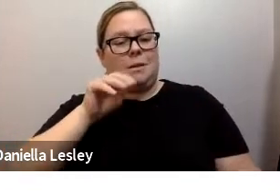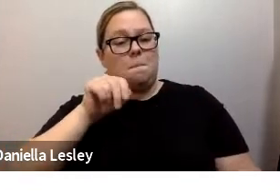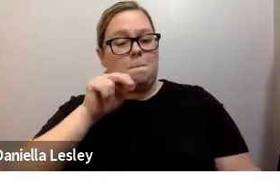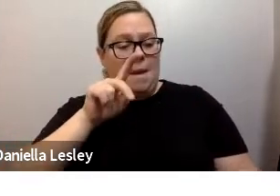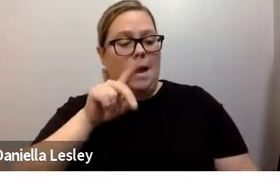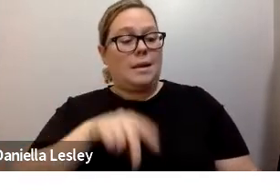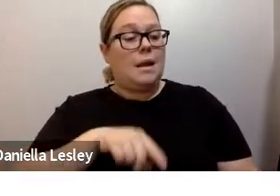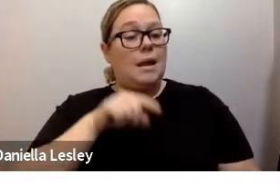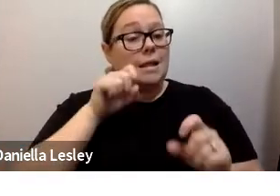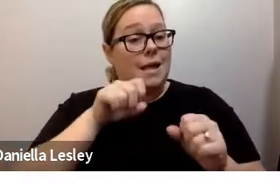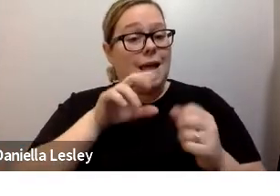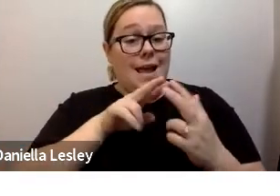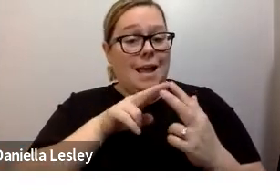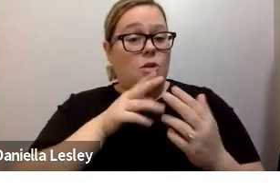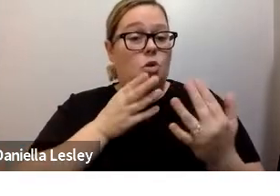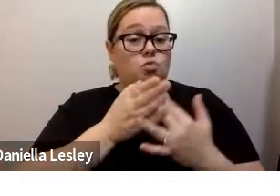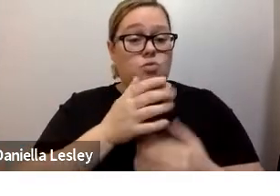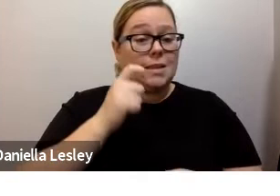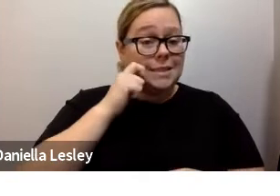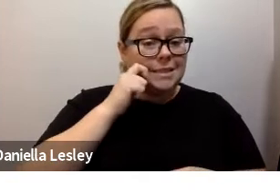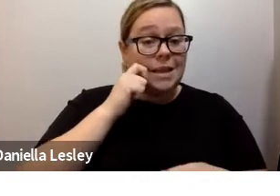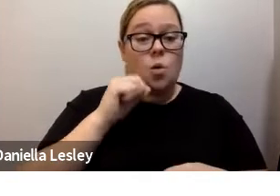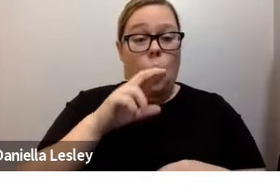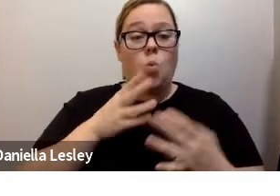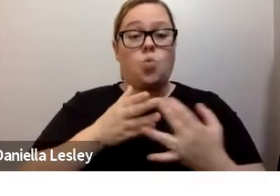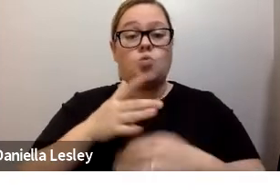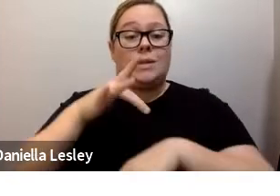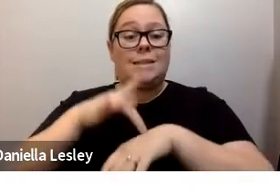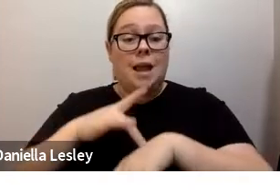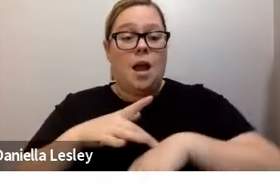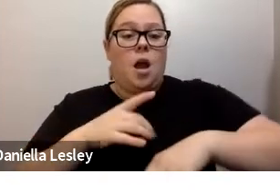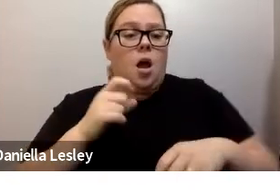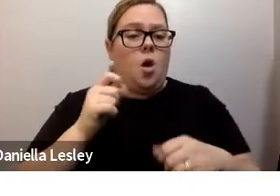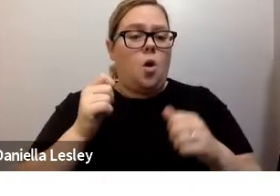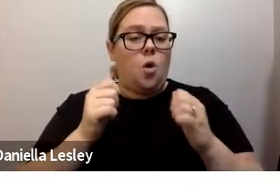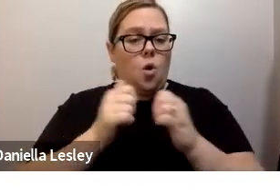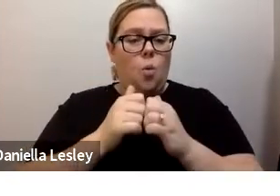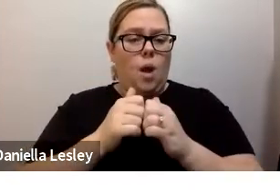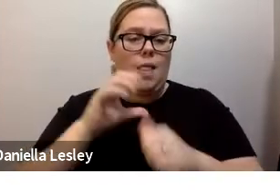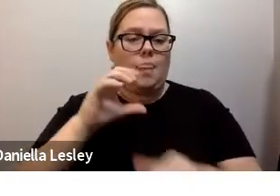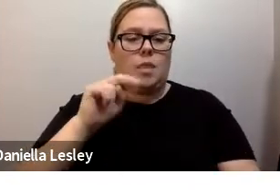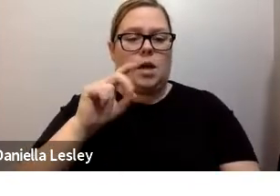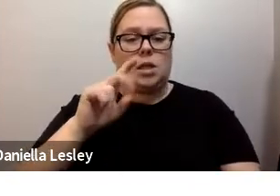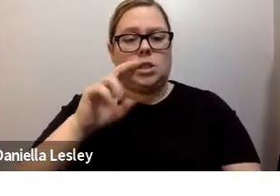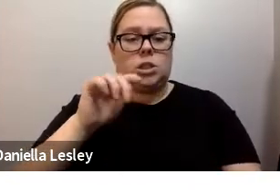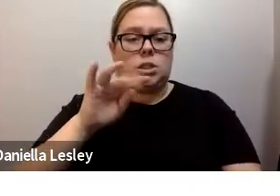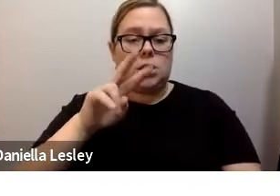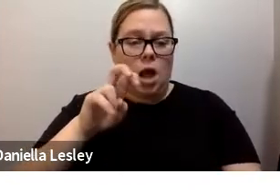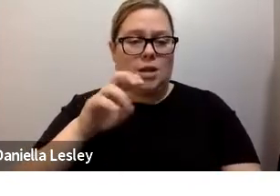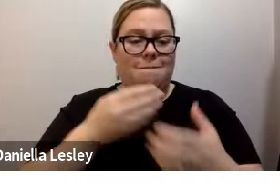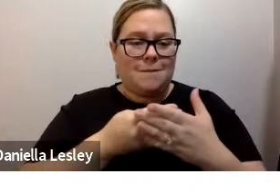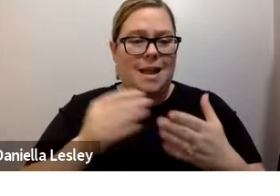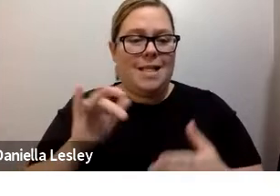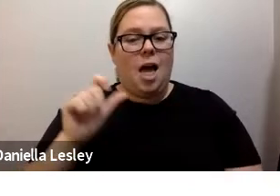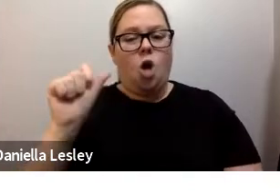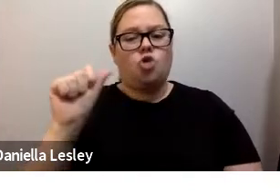be by some of their skin, or it can be by touching one of these targets with a conductive material, such as aluminum tape that we use